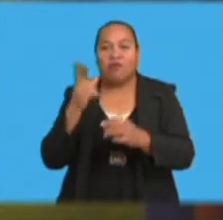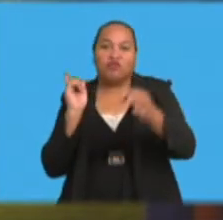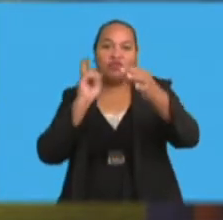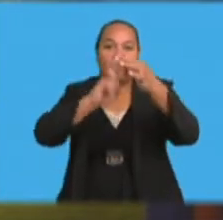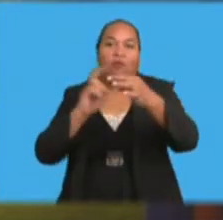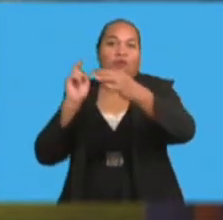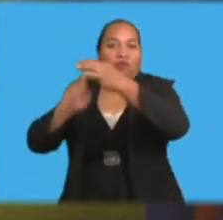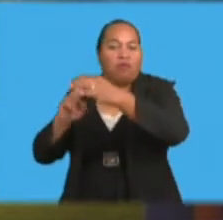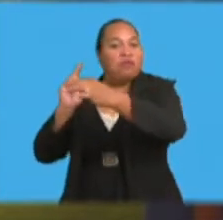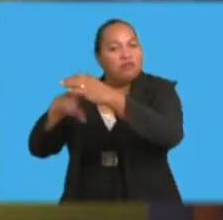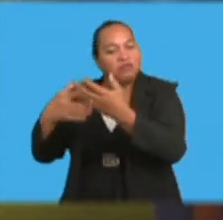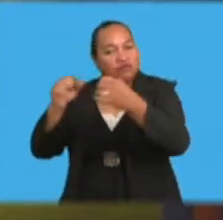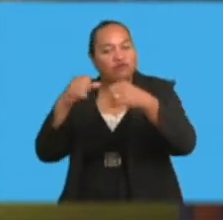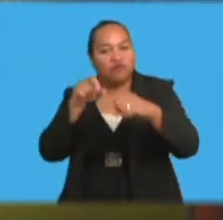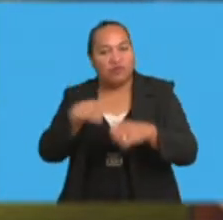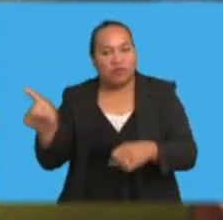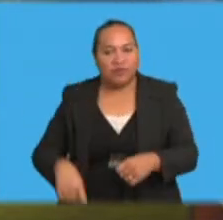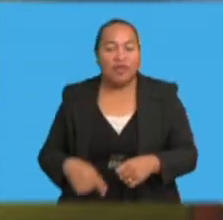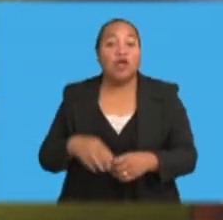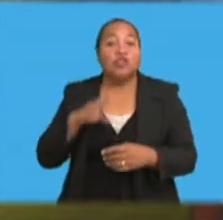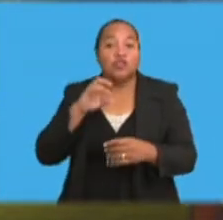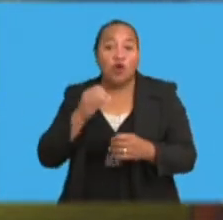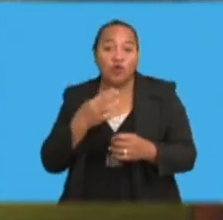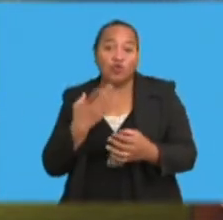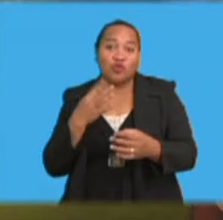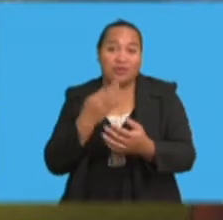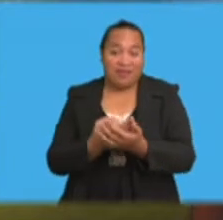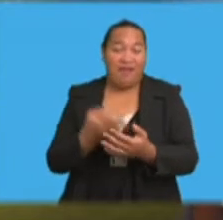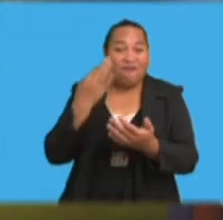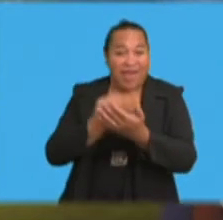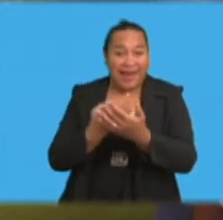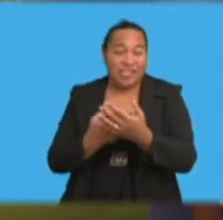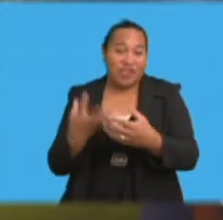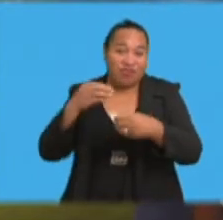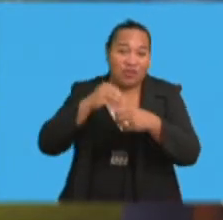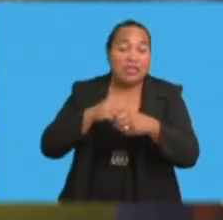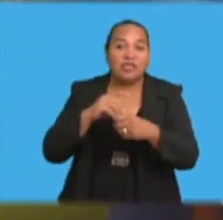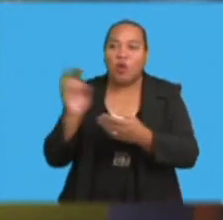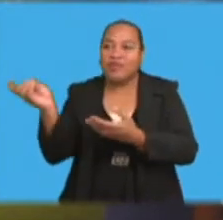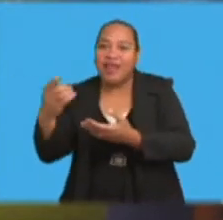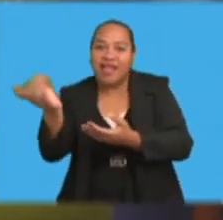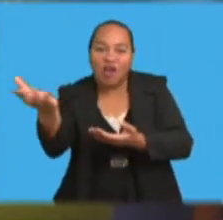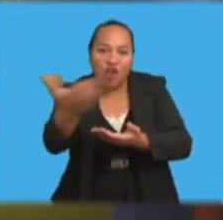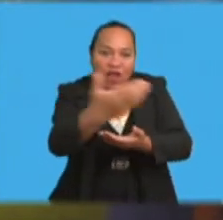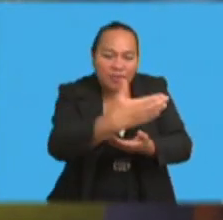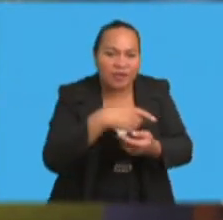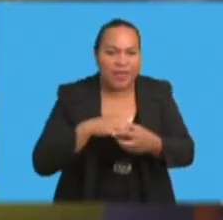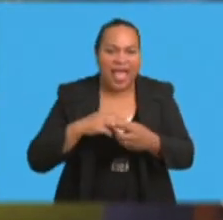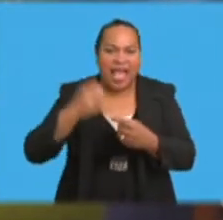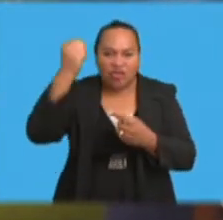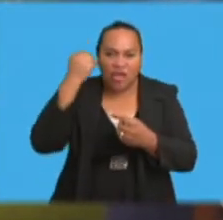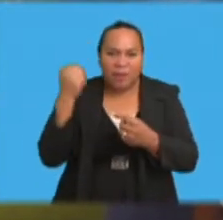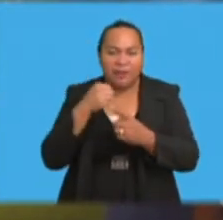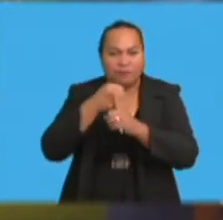and the RBF will continue to enhance financial inclusion strategies, and this includes improving data collection and championing the